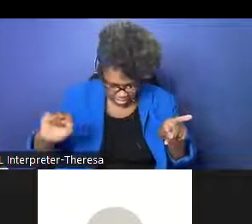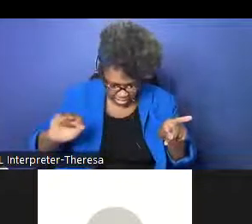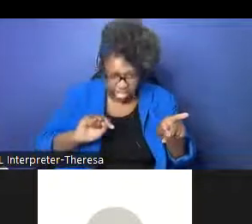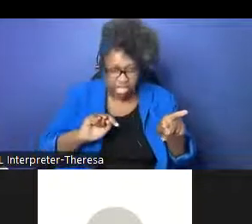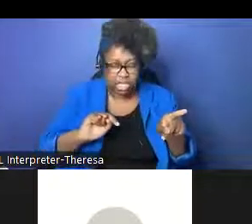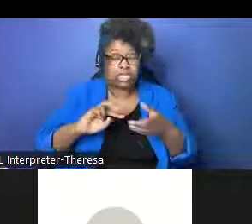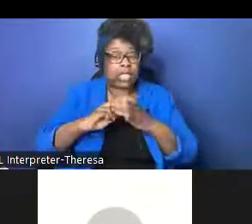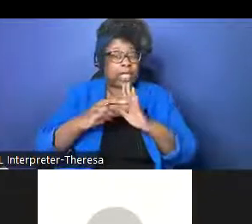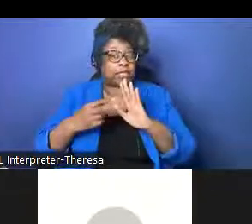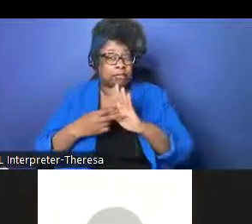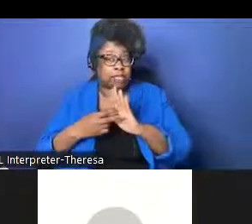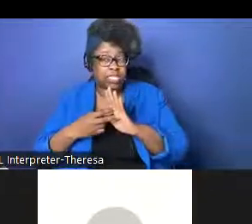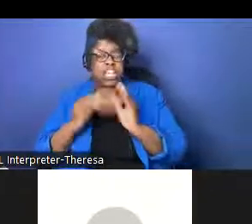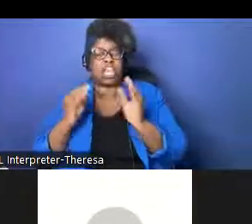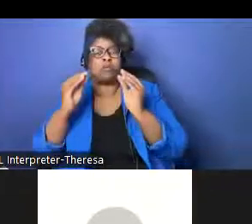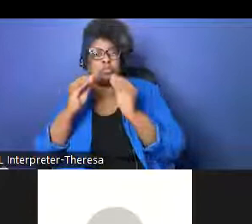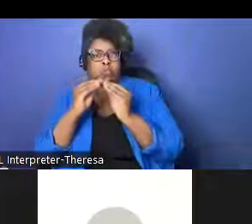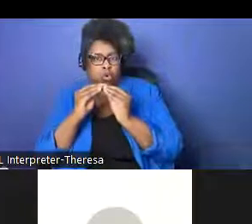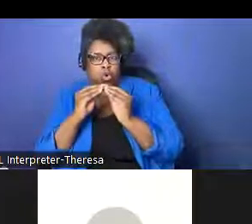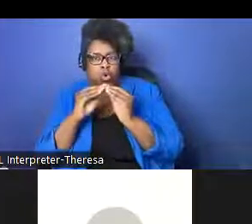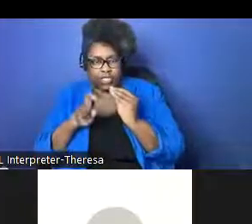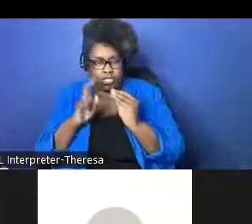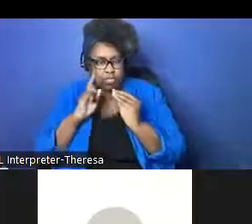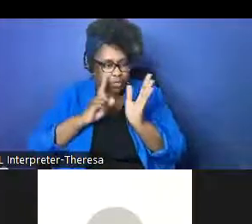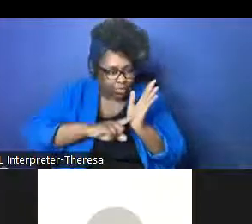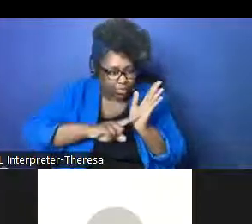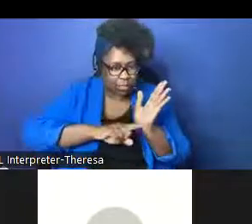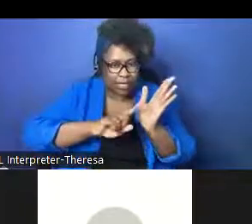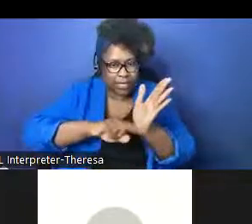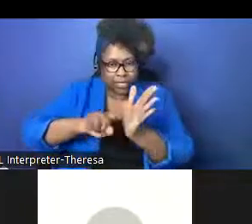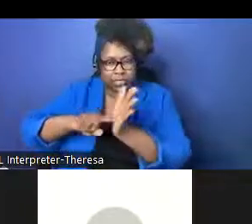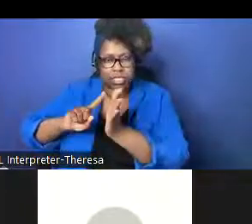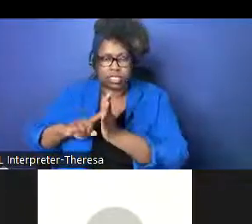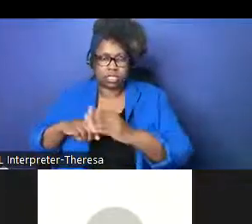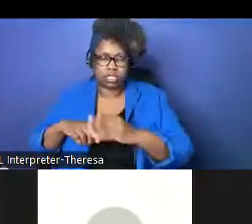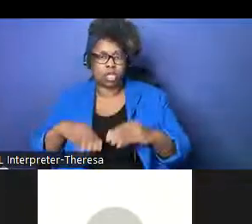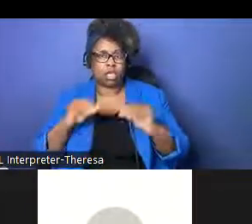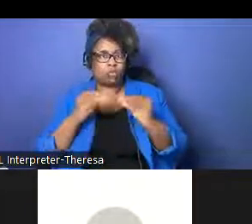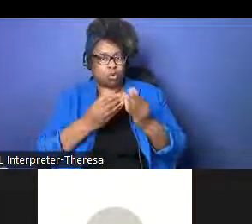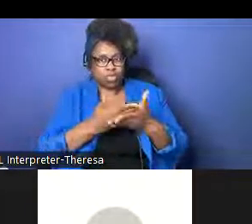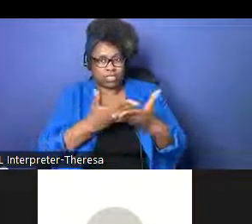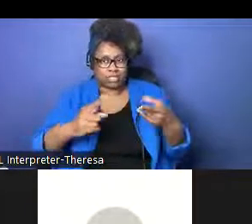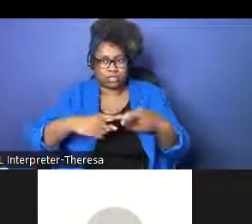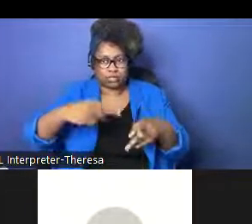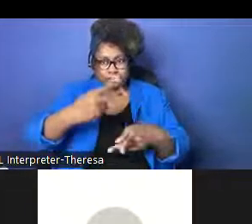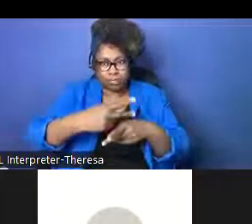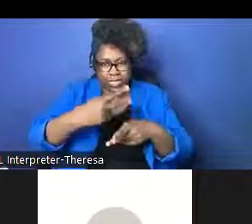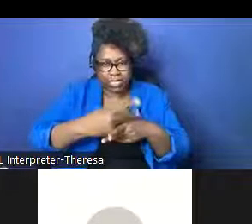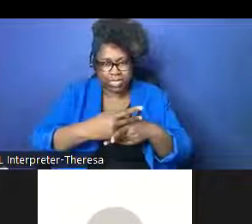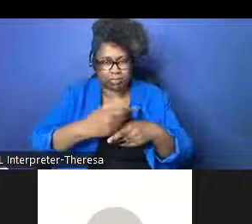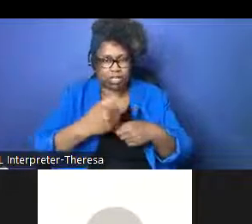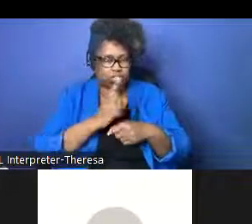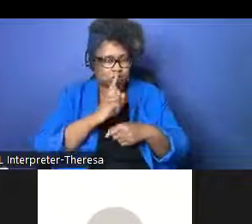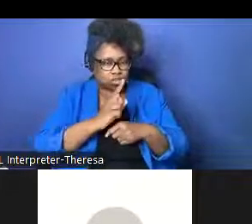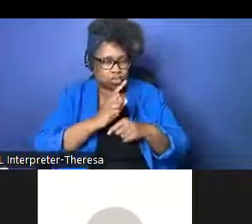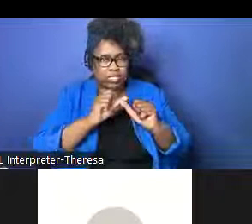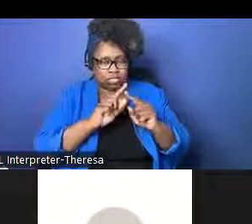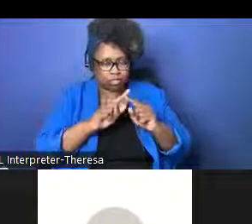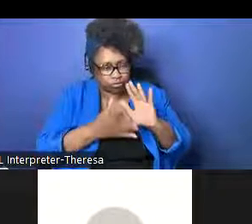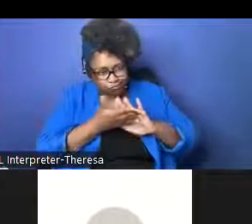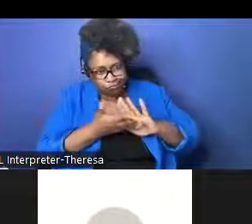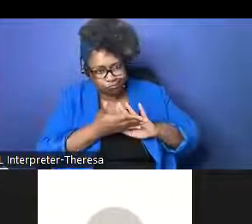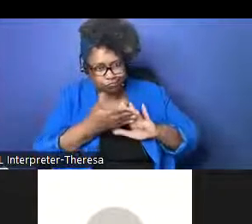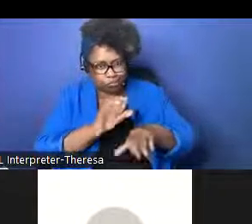greater number to be inspected, greater number of assets to be maintained to make sure that they're in working order, which is one of